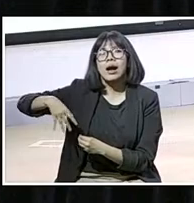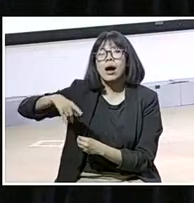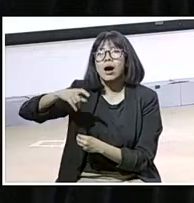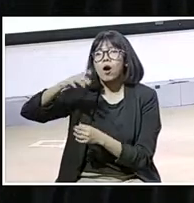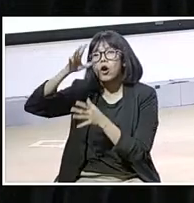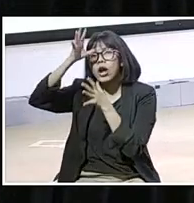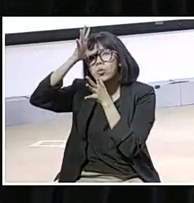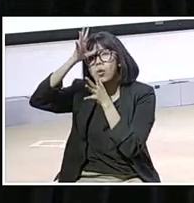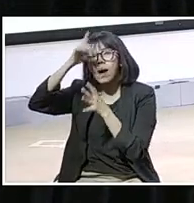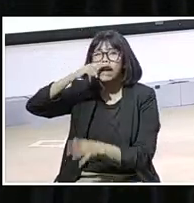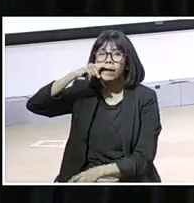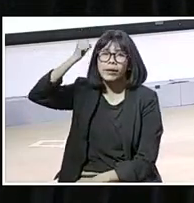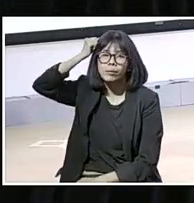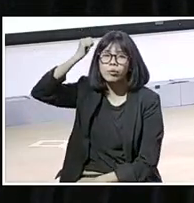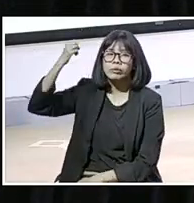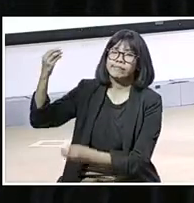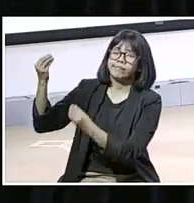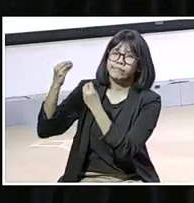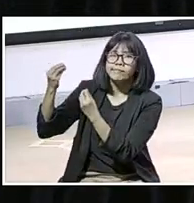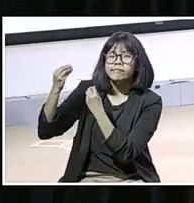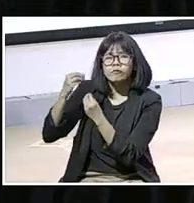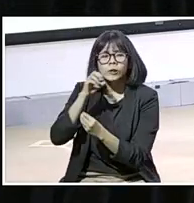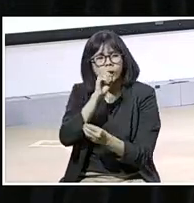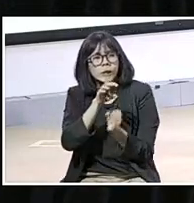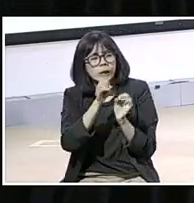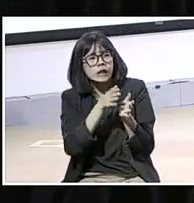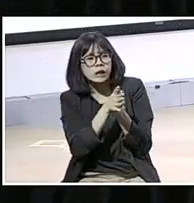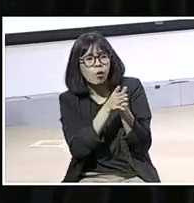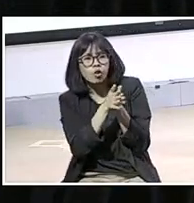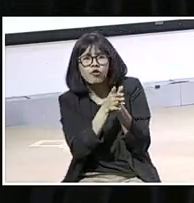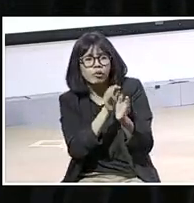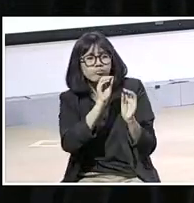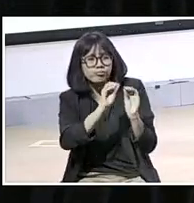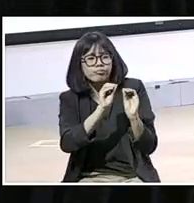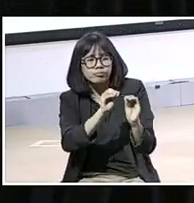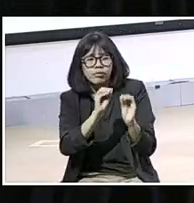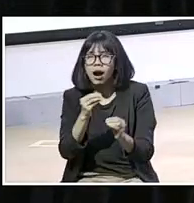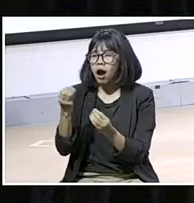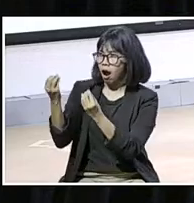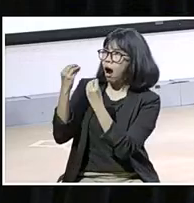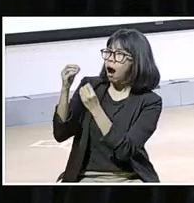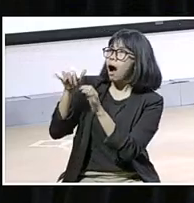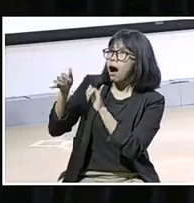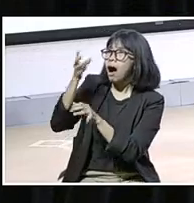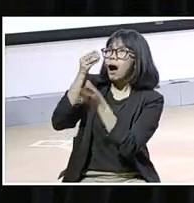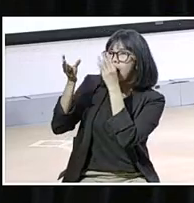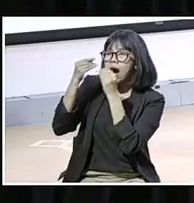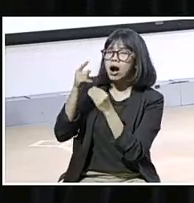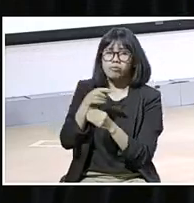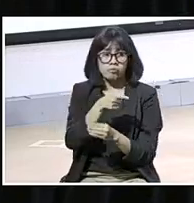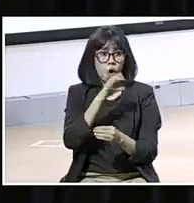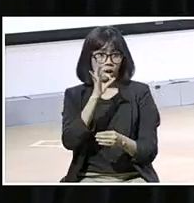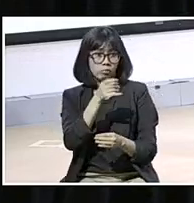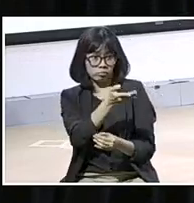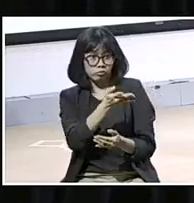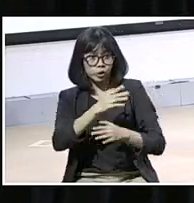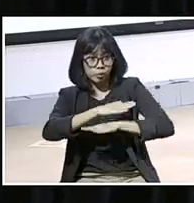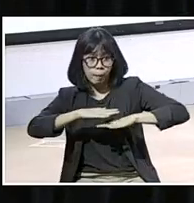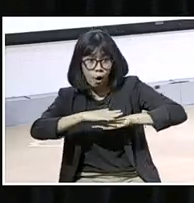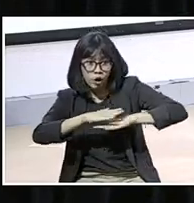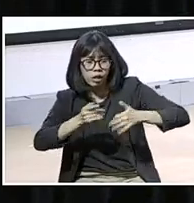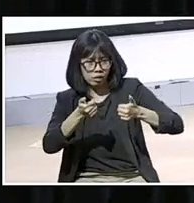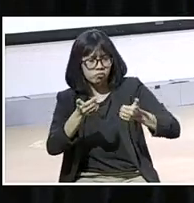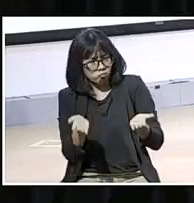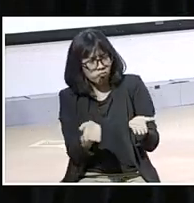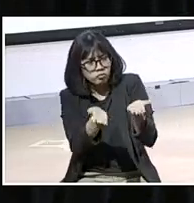Okay. But that's much like I was talking about when I stopped playing professional sports. I found